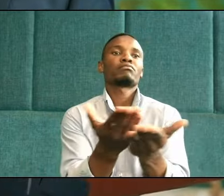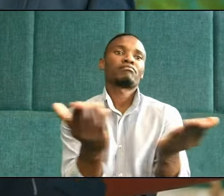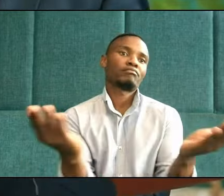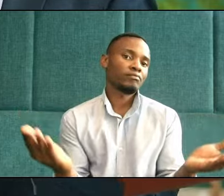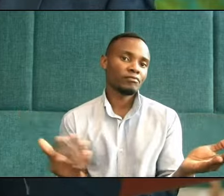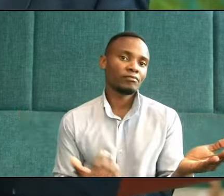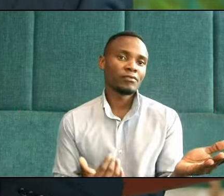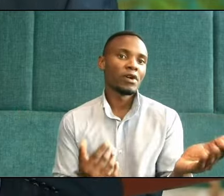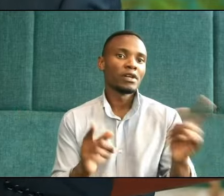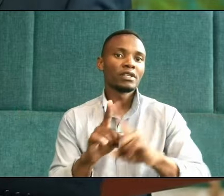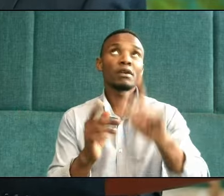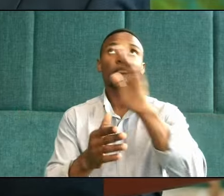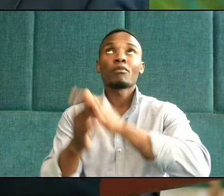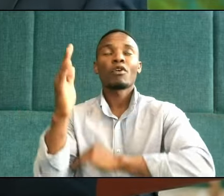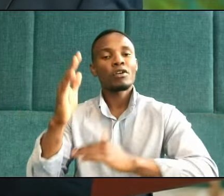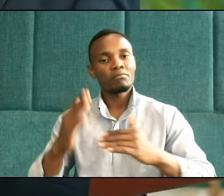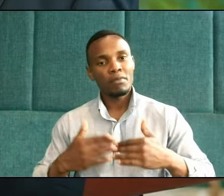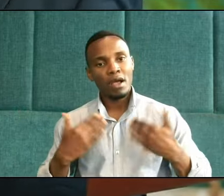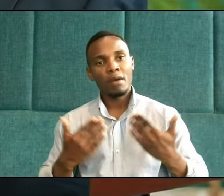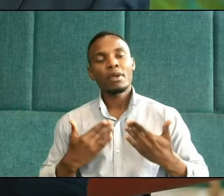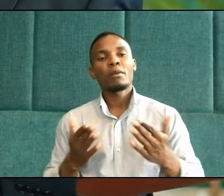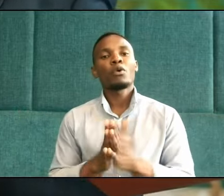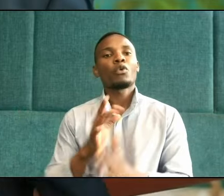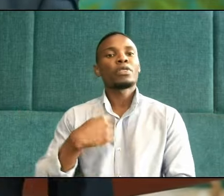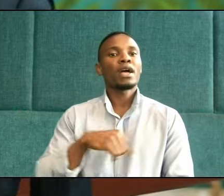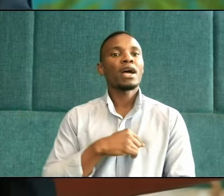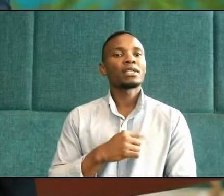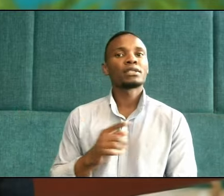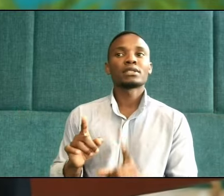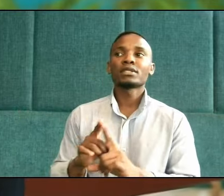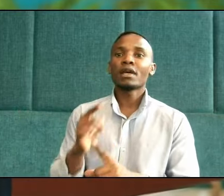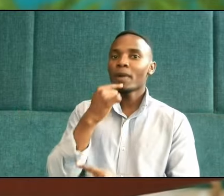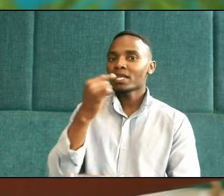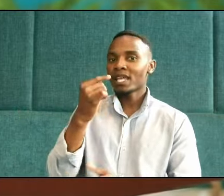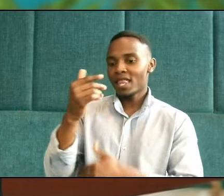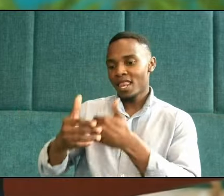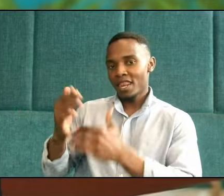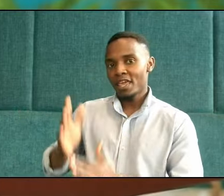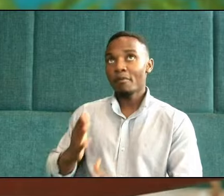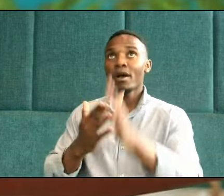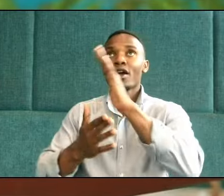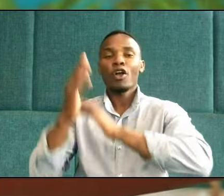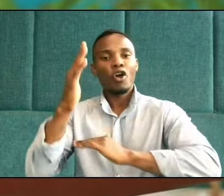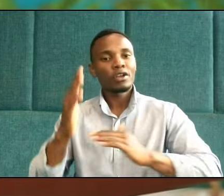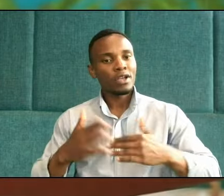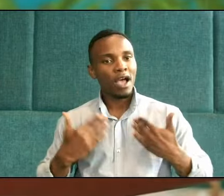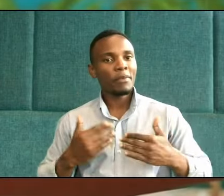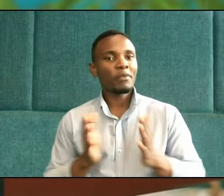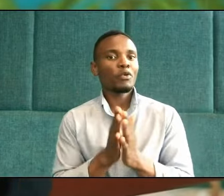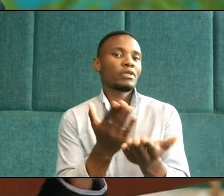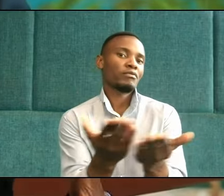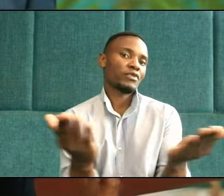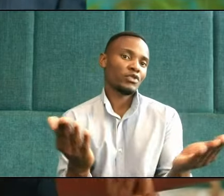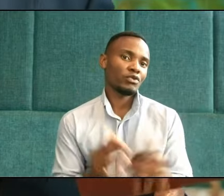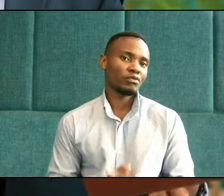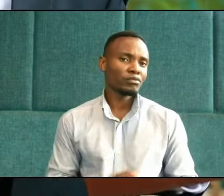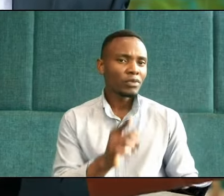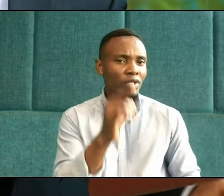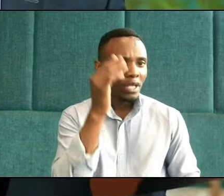God is happy with us. Tell your partner, God is happy with you. And you know, I don't know whether you